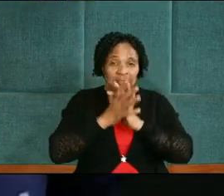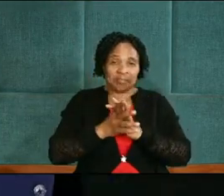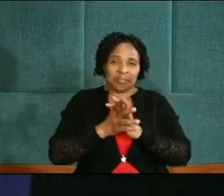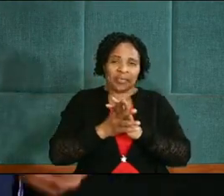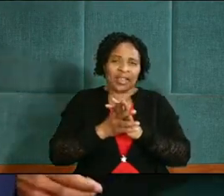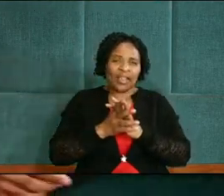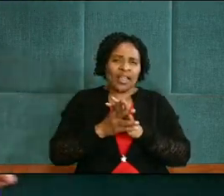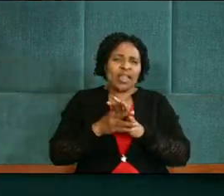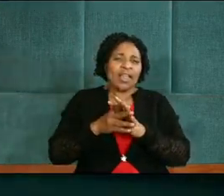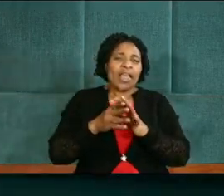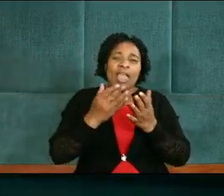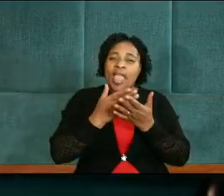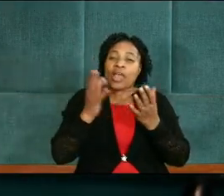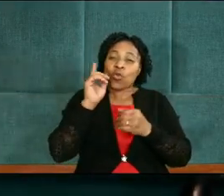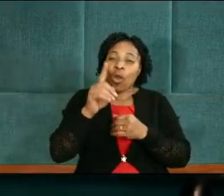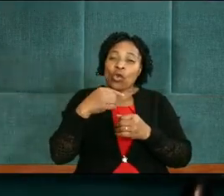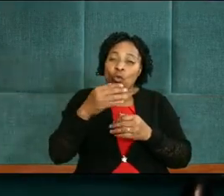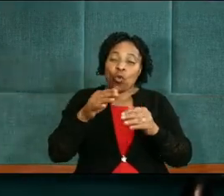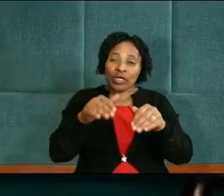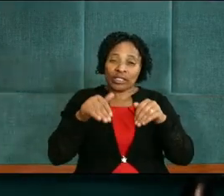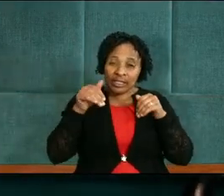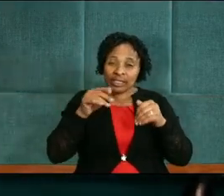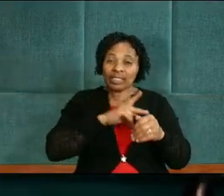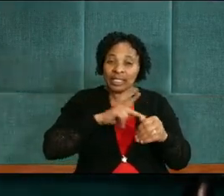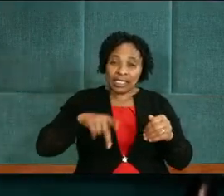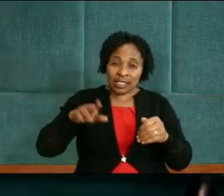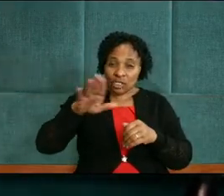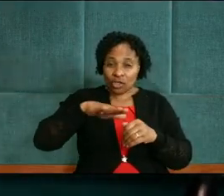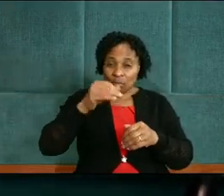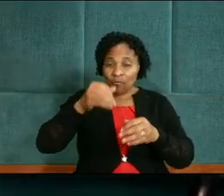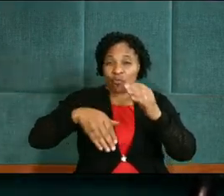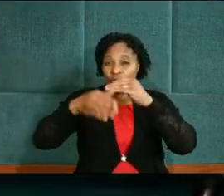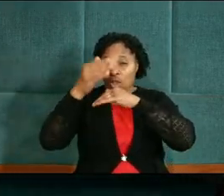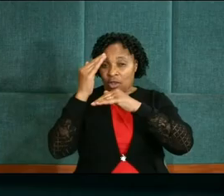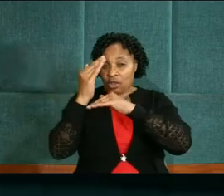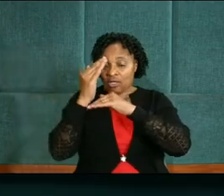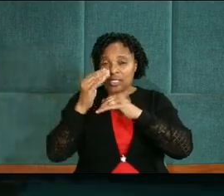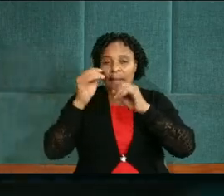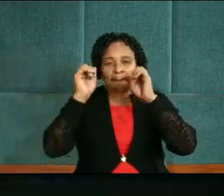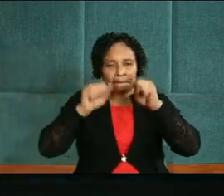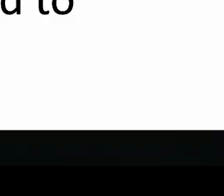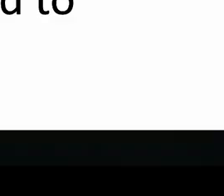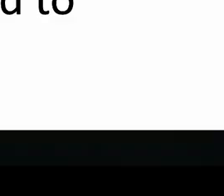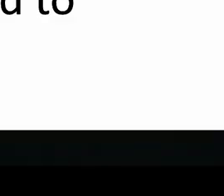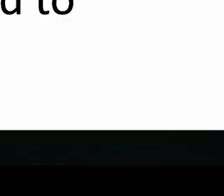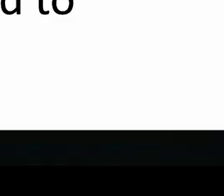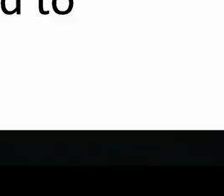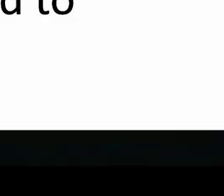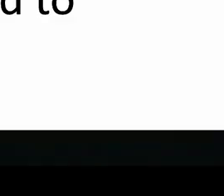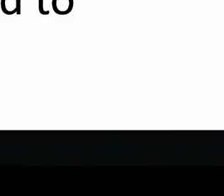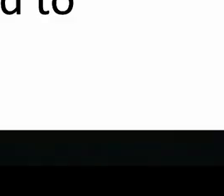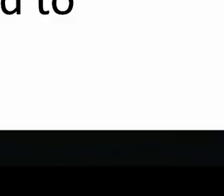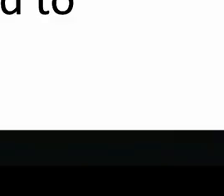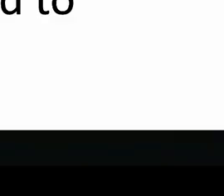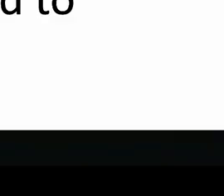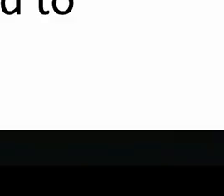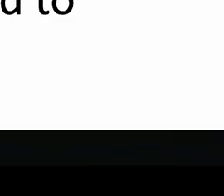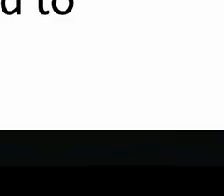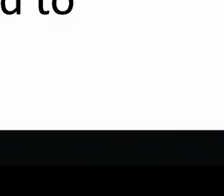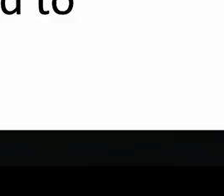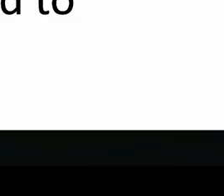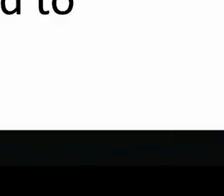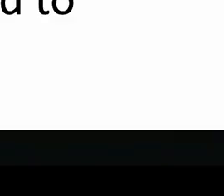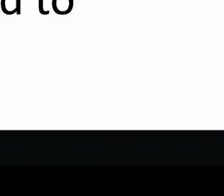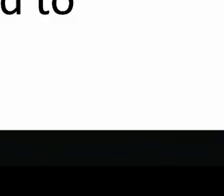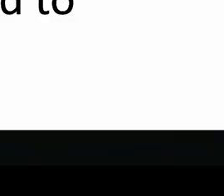That's the only way you're going to make it into the kingdom of God. The Holy Spirit. Verse 8. But you shall receive power. When you get